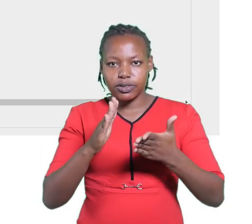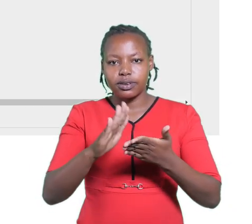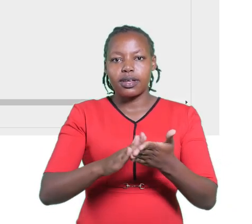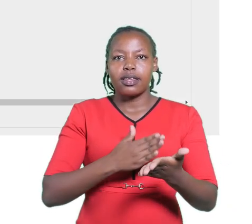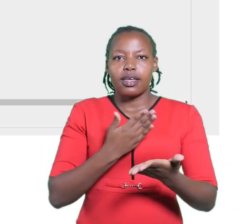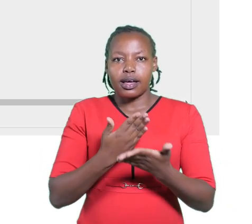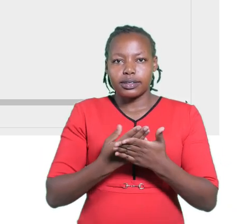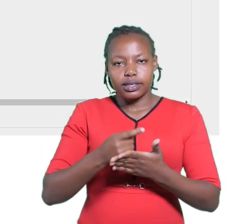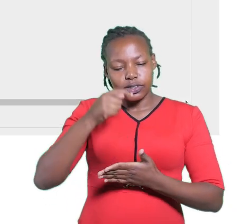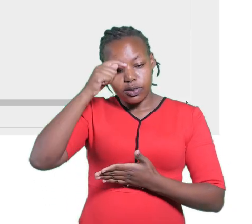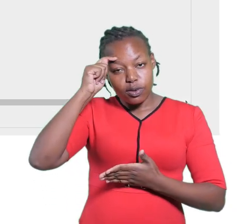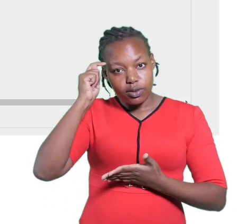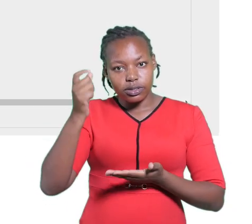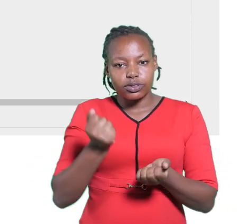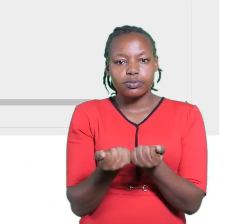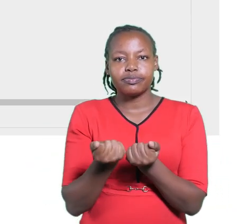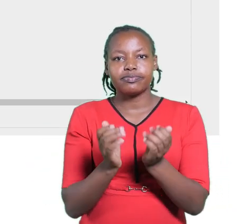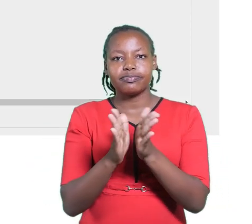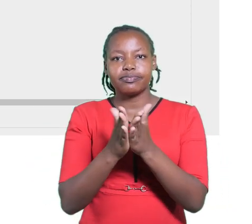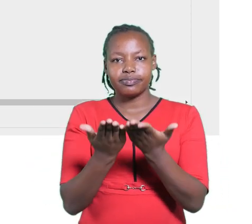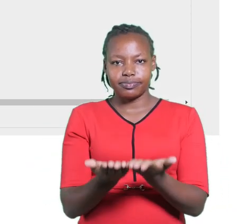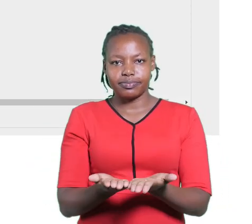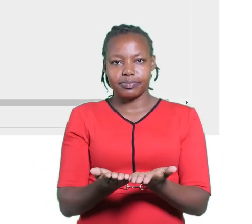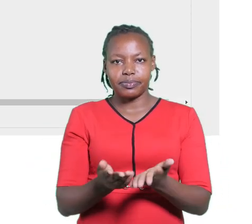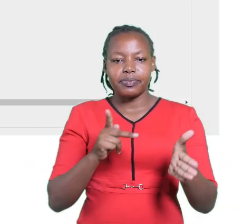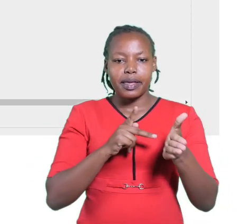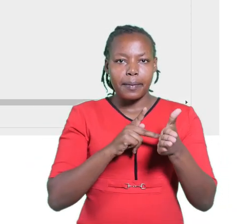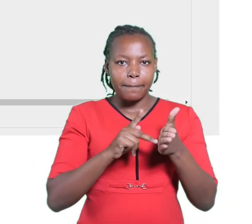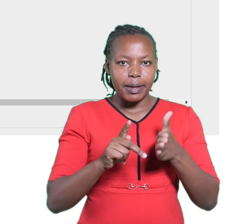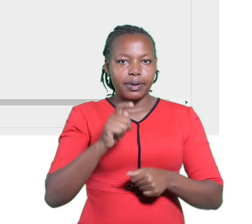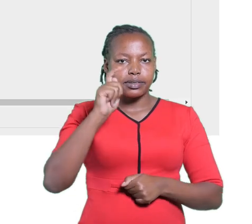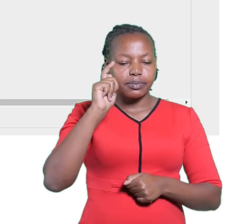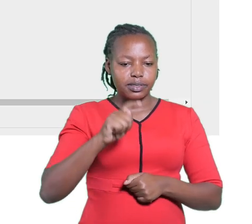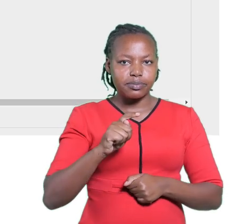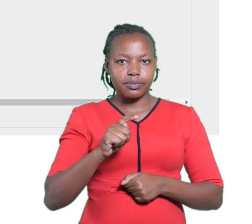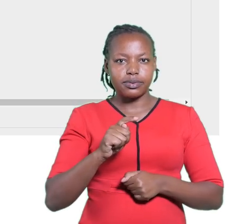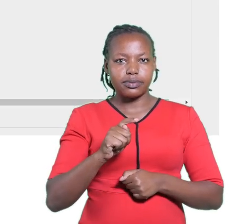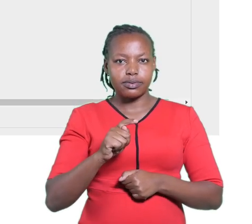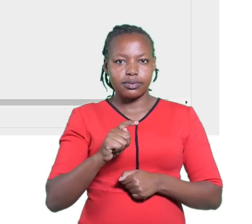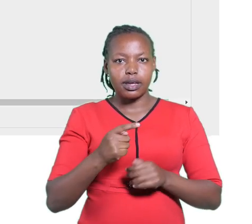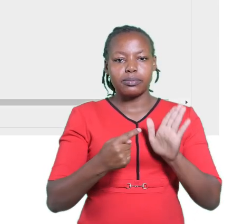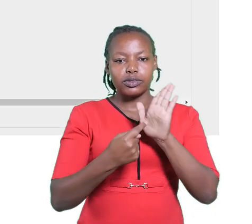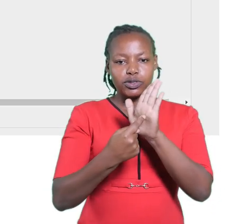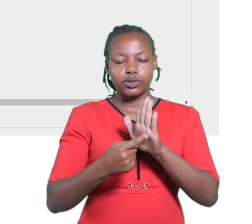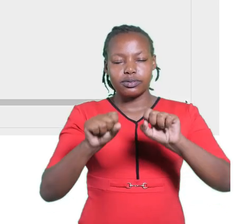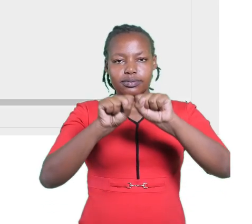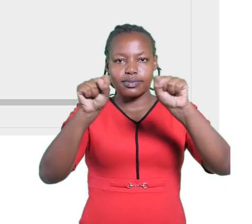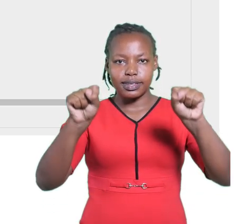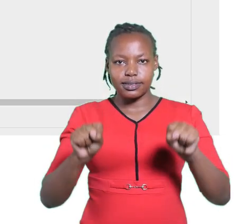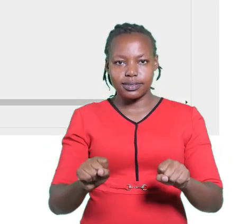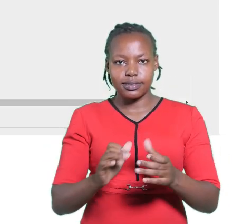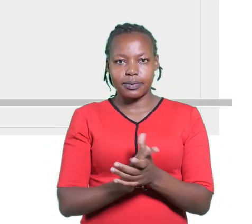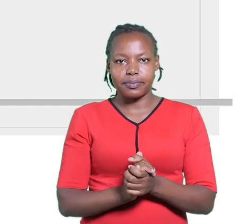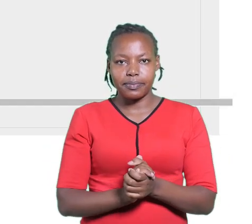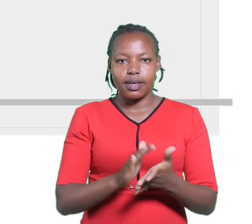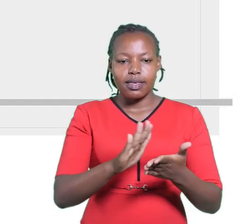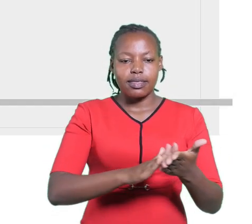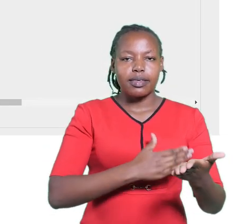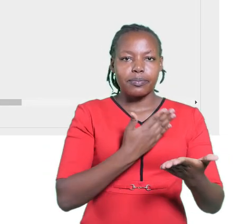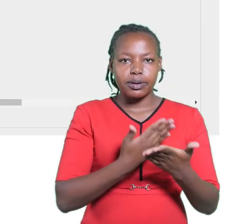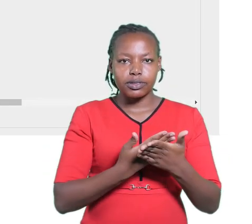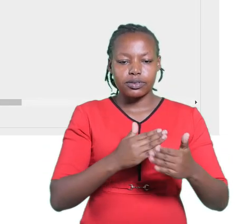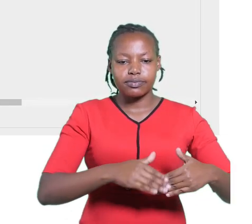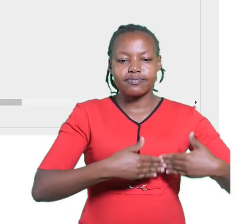team's account and complete the necessary details, accepting ownership and submitting their own application